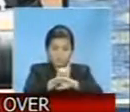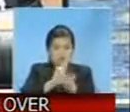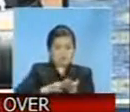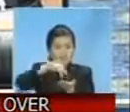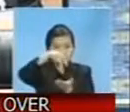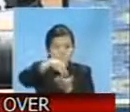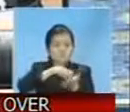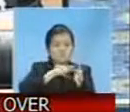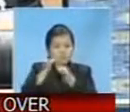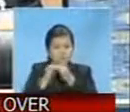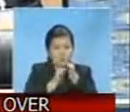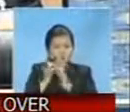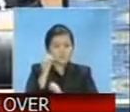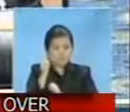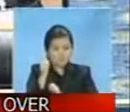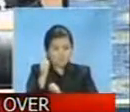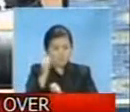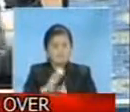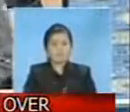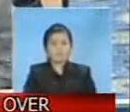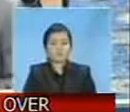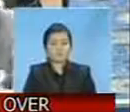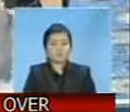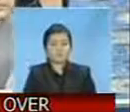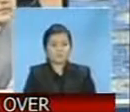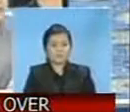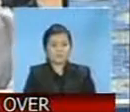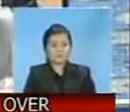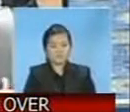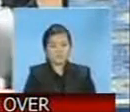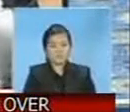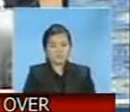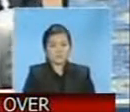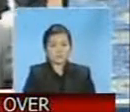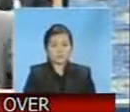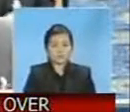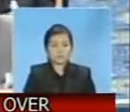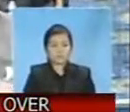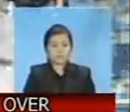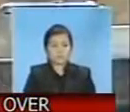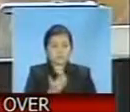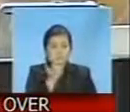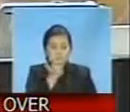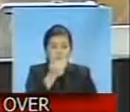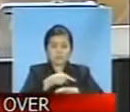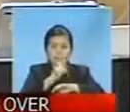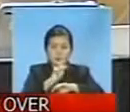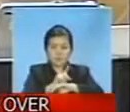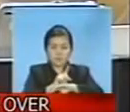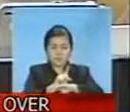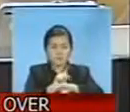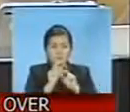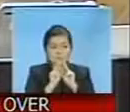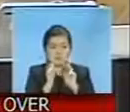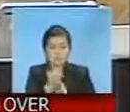on criminal cases following the 2006 coup in which fugitive ex-Prime Minister Thaksin Shinawat